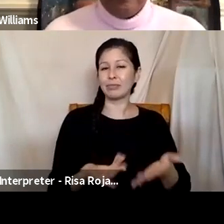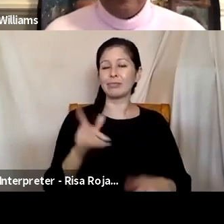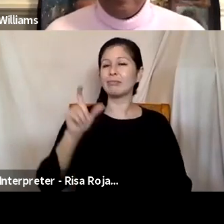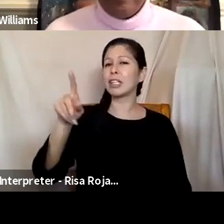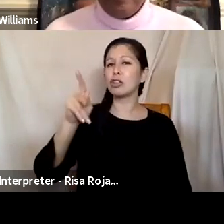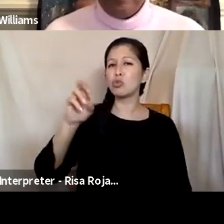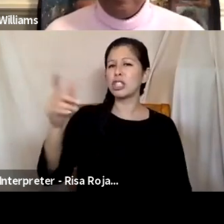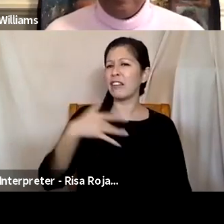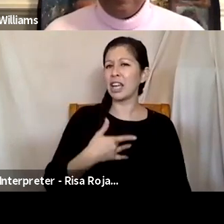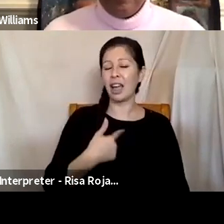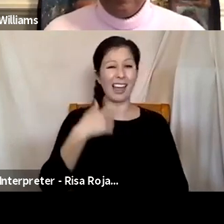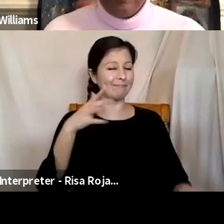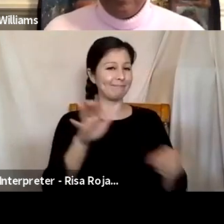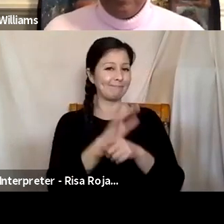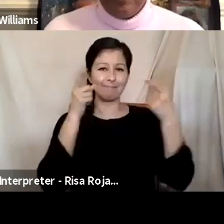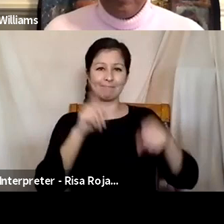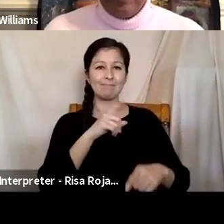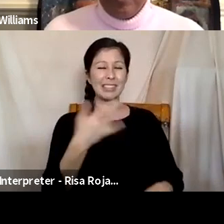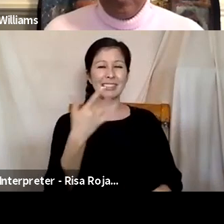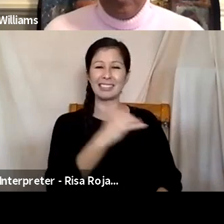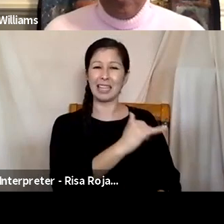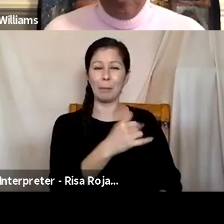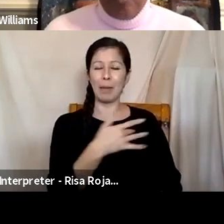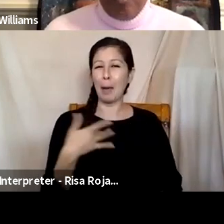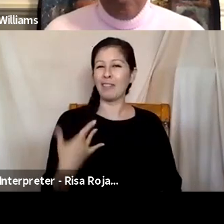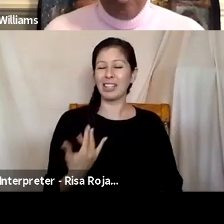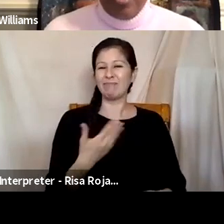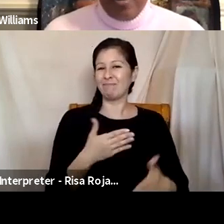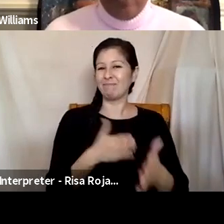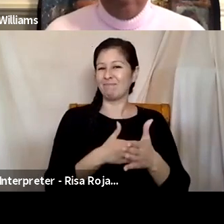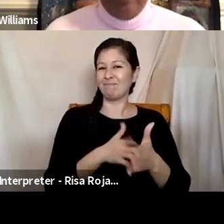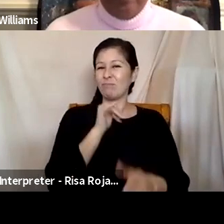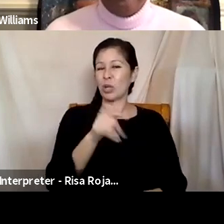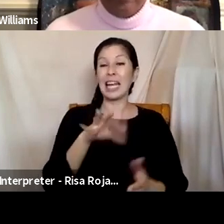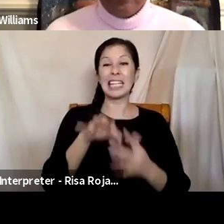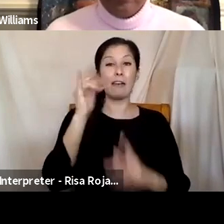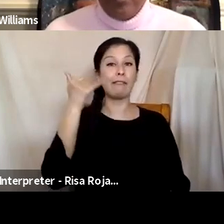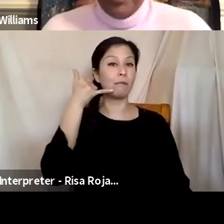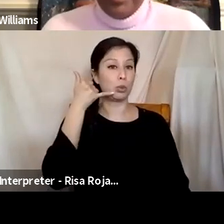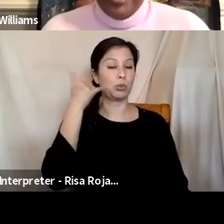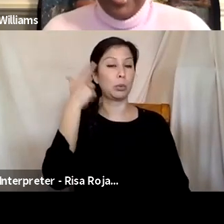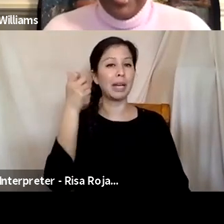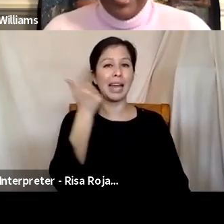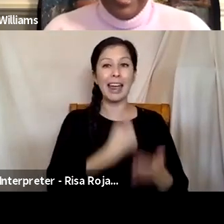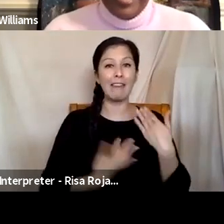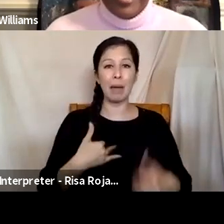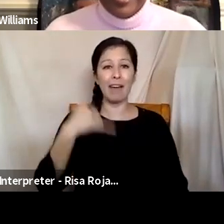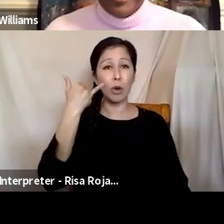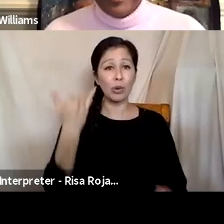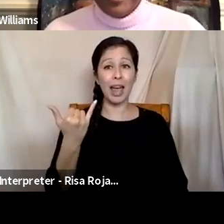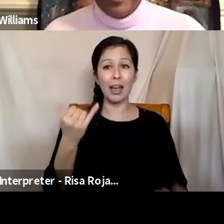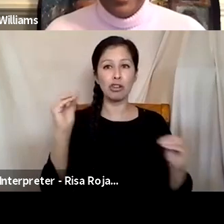you feel? I totally agree. I usually am against it, except for the phone. Yeah. Because everybody has a phone